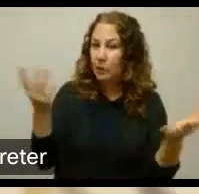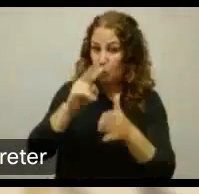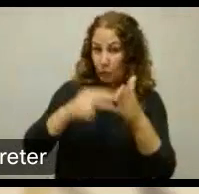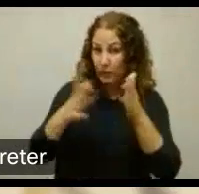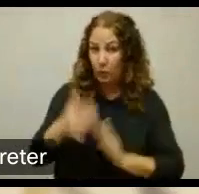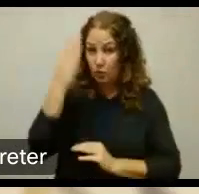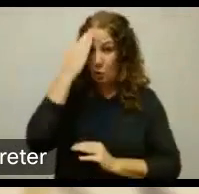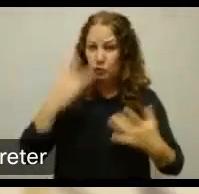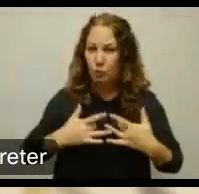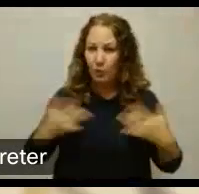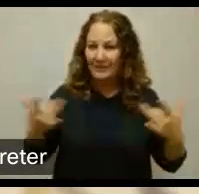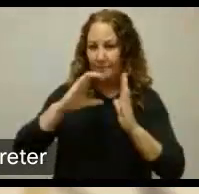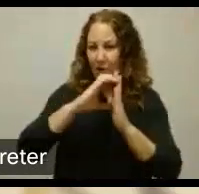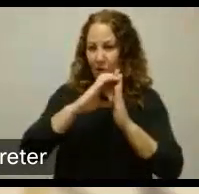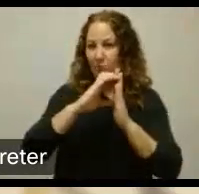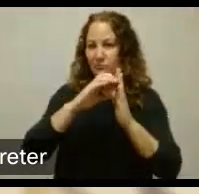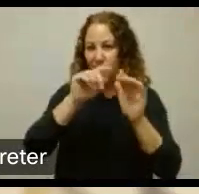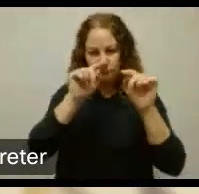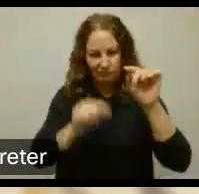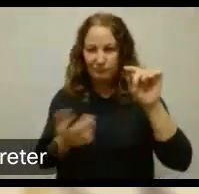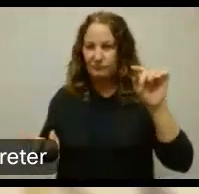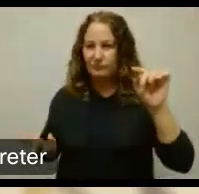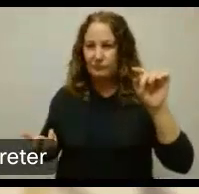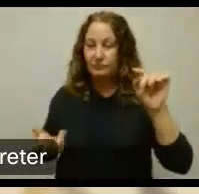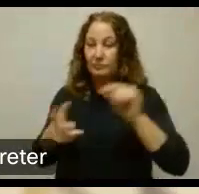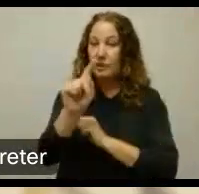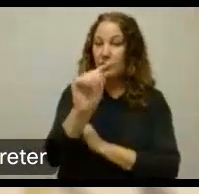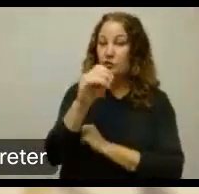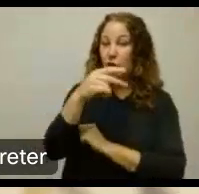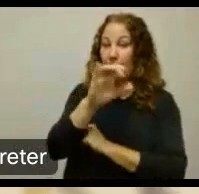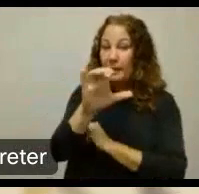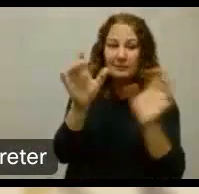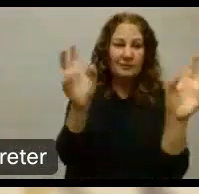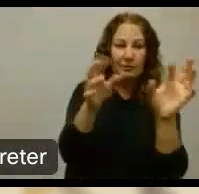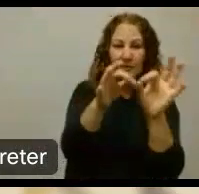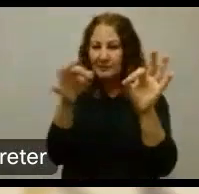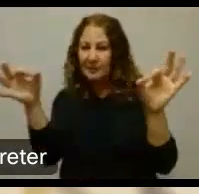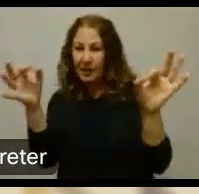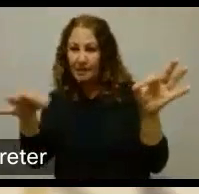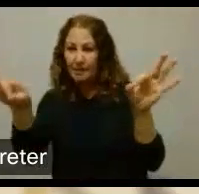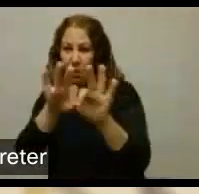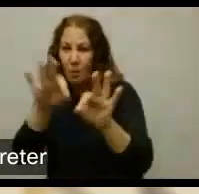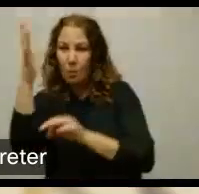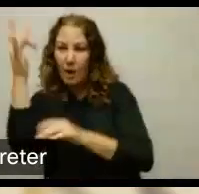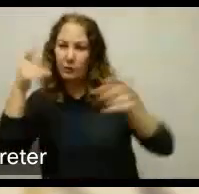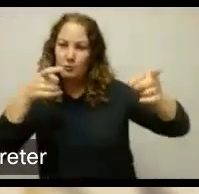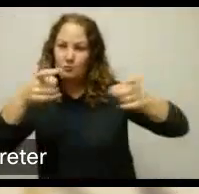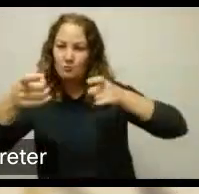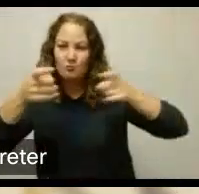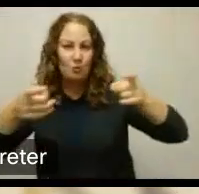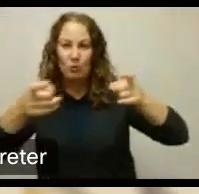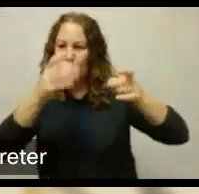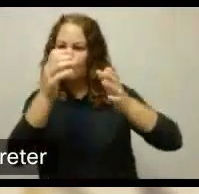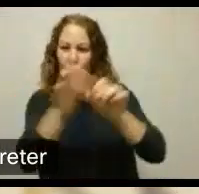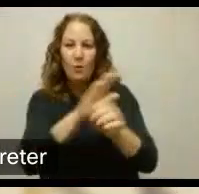whole paragraph is about. A topic sentence is very important because it controls your entire